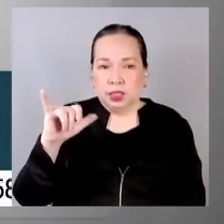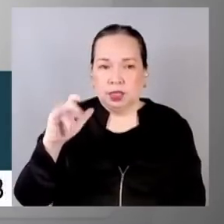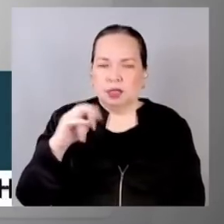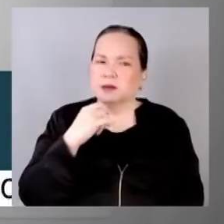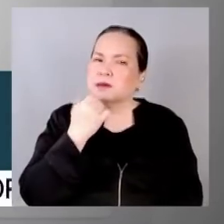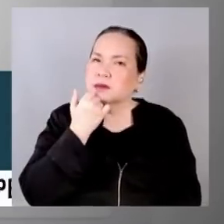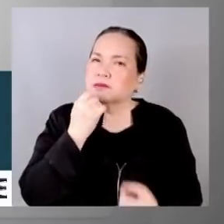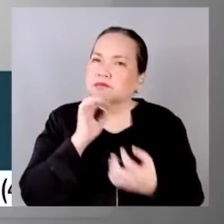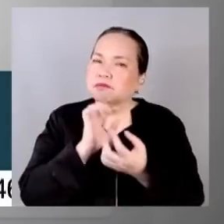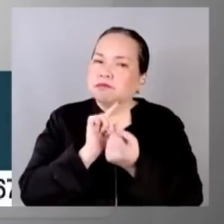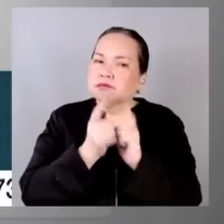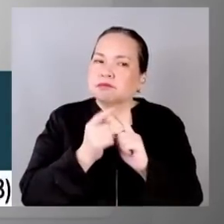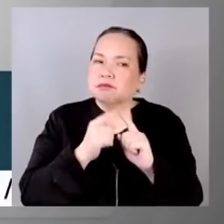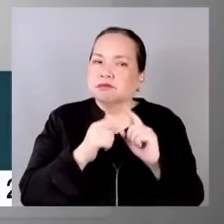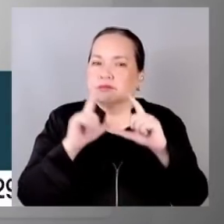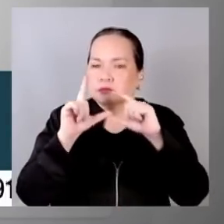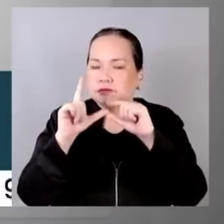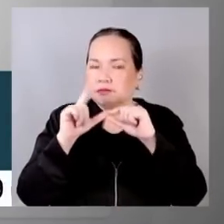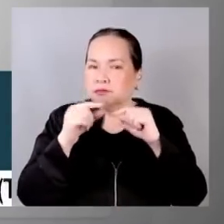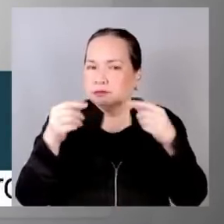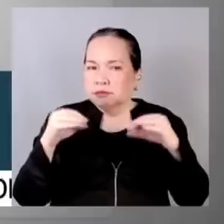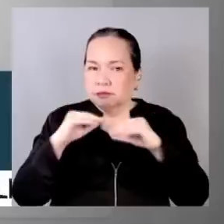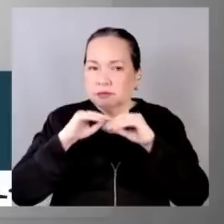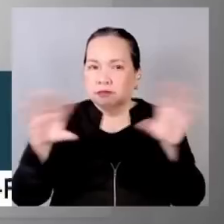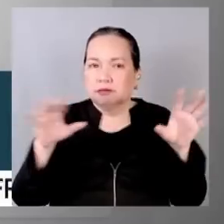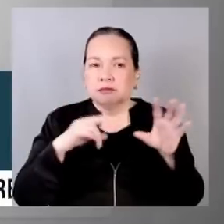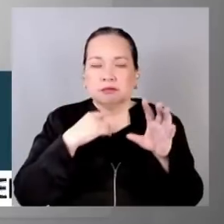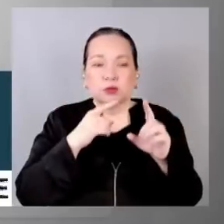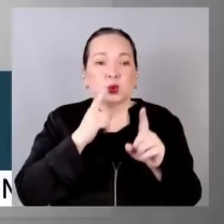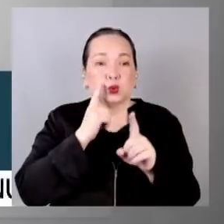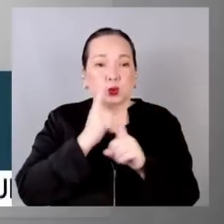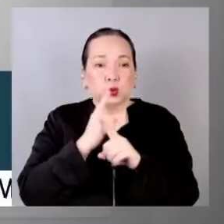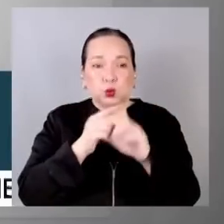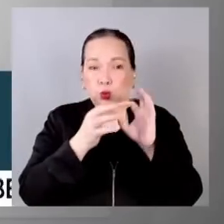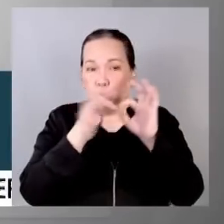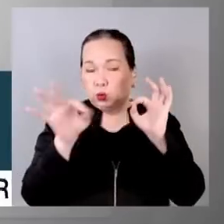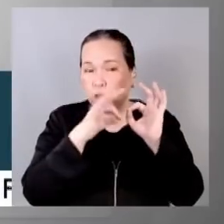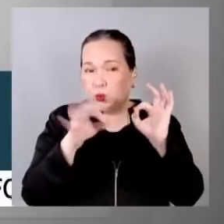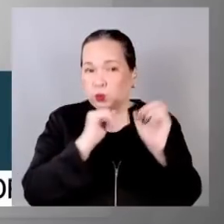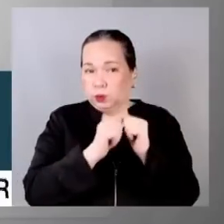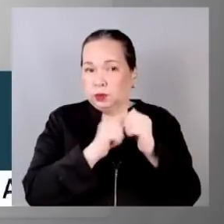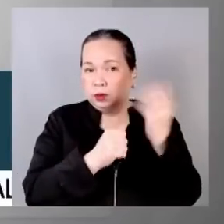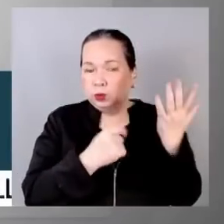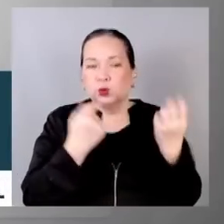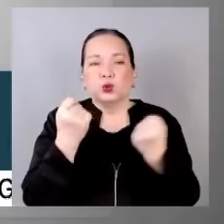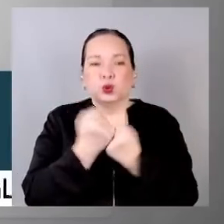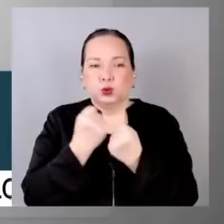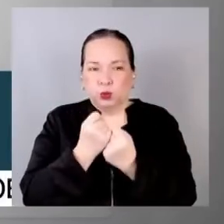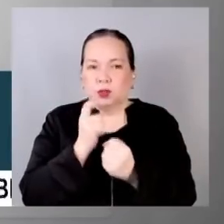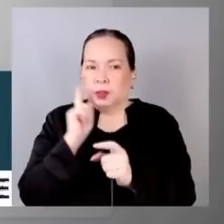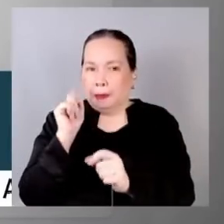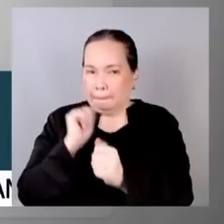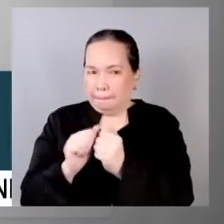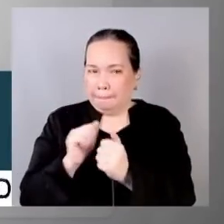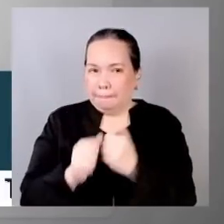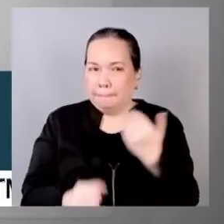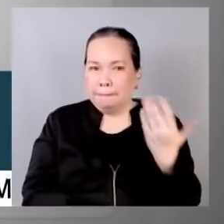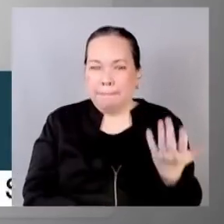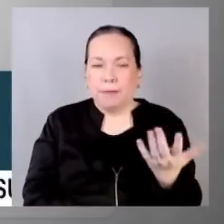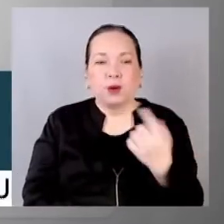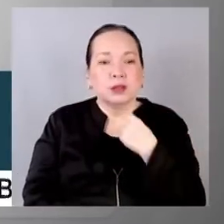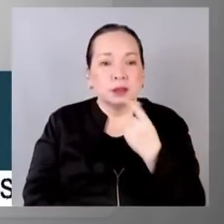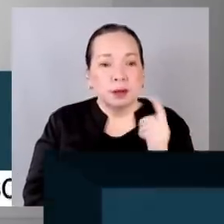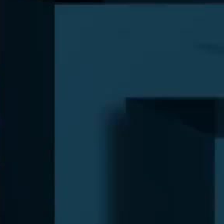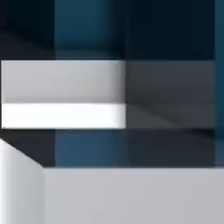also posted a link to what it says is the original text of the envoy's speech to support their claims. Here's a portion of Wang's